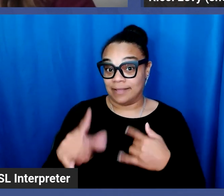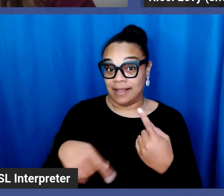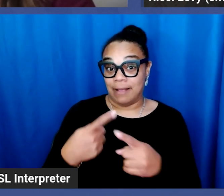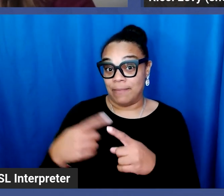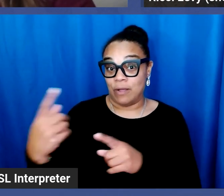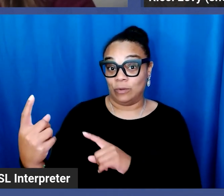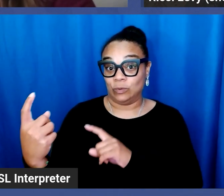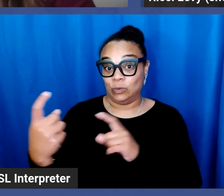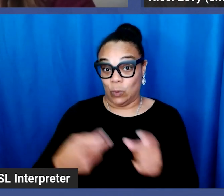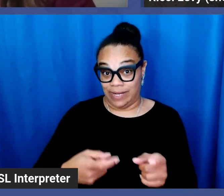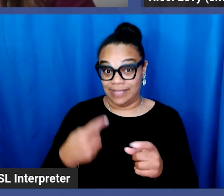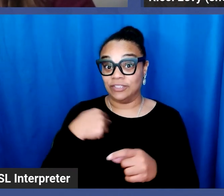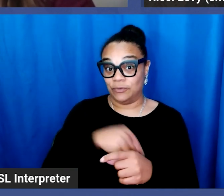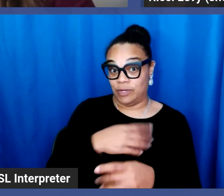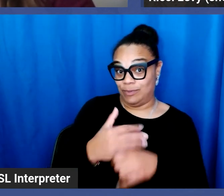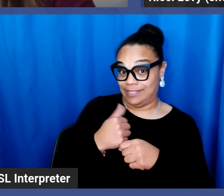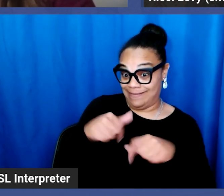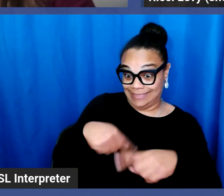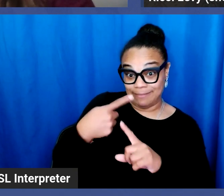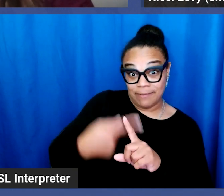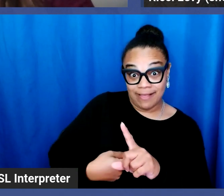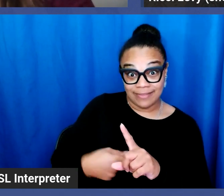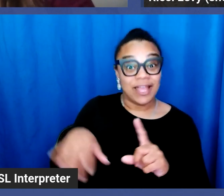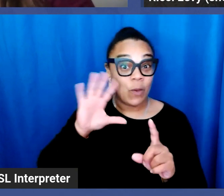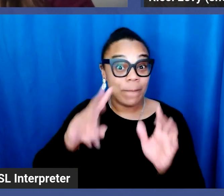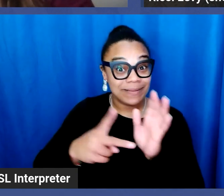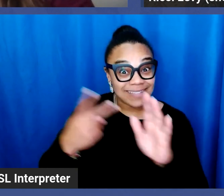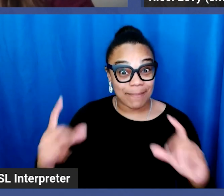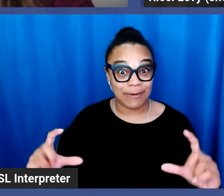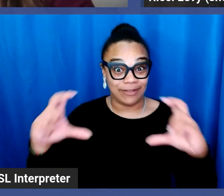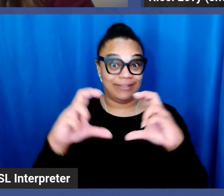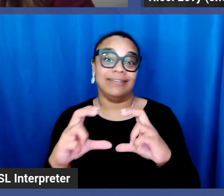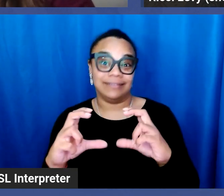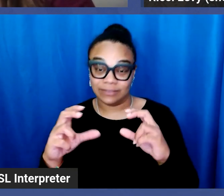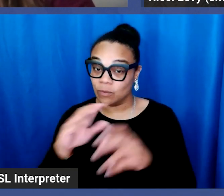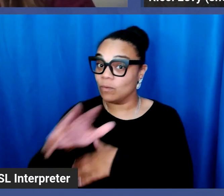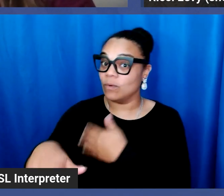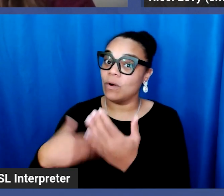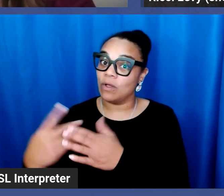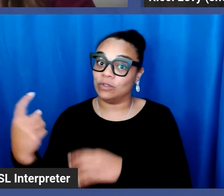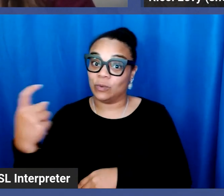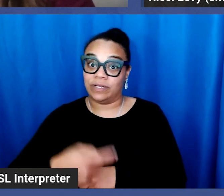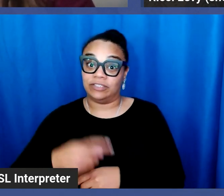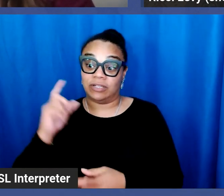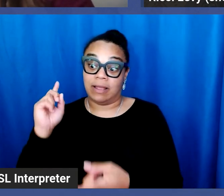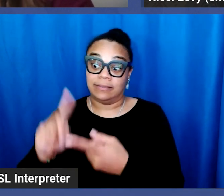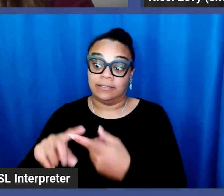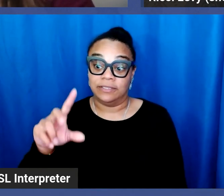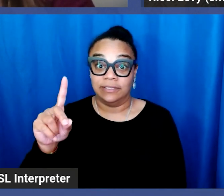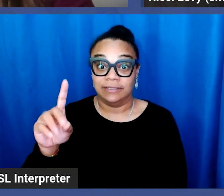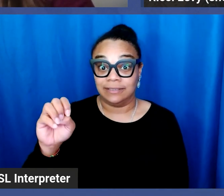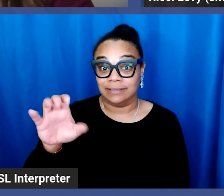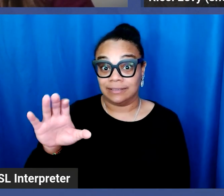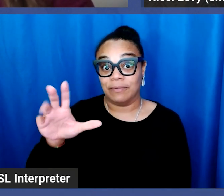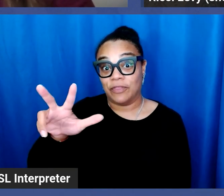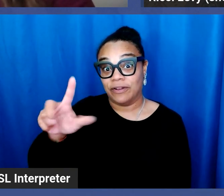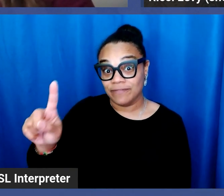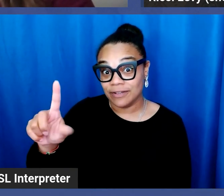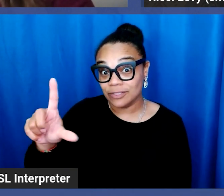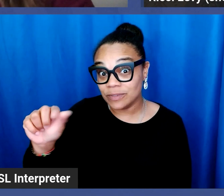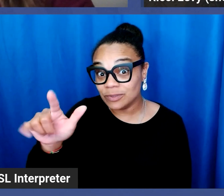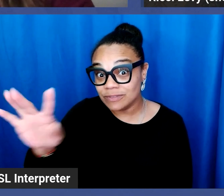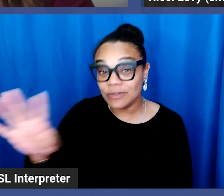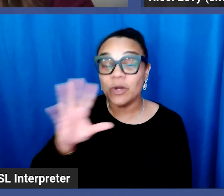we receive this month is that they're doubled. So all donations we receive through December 31st, 2024 are doubled up